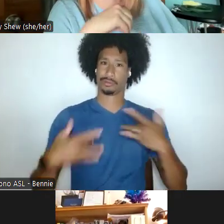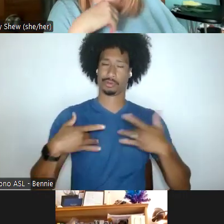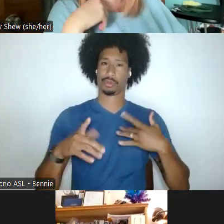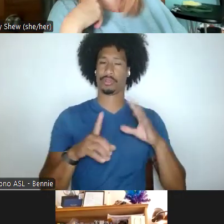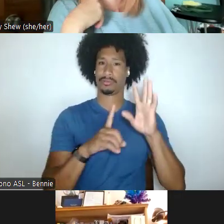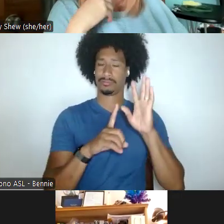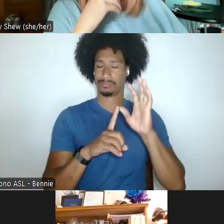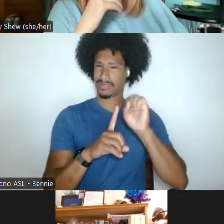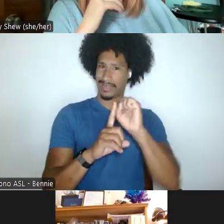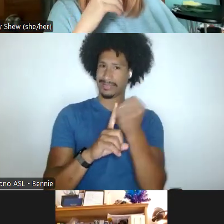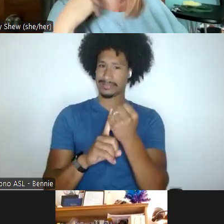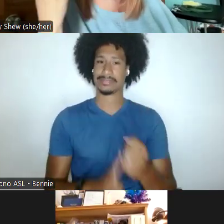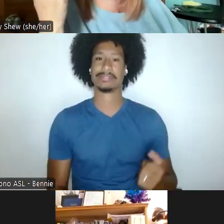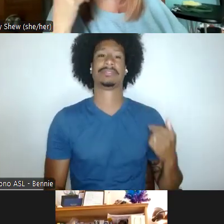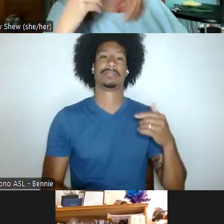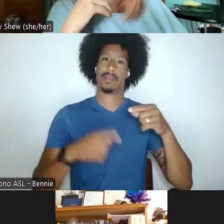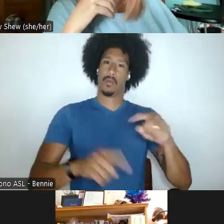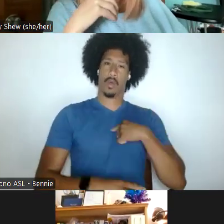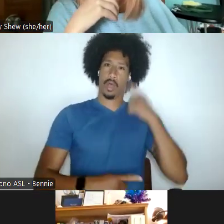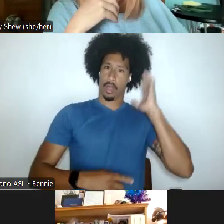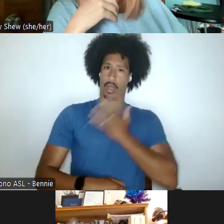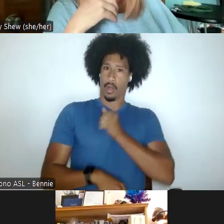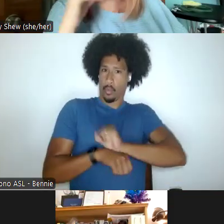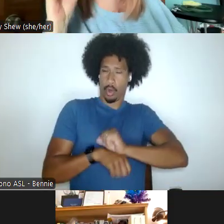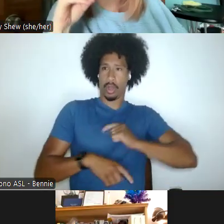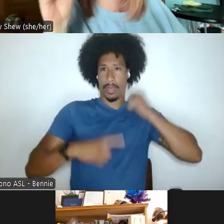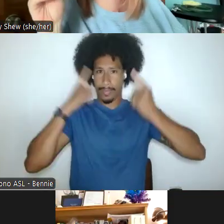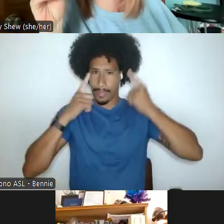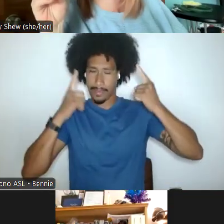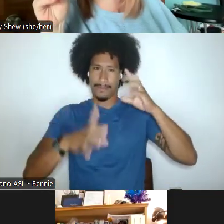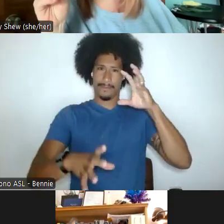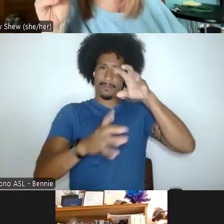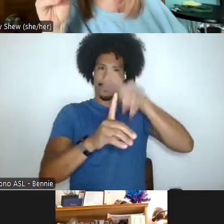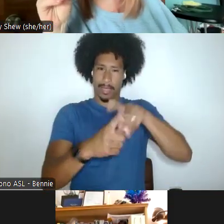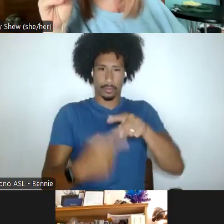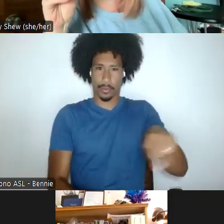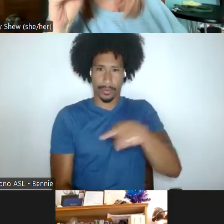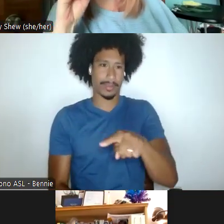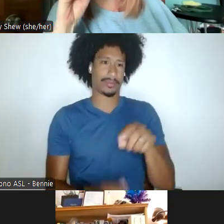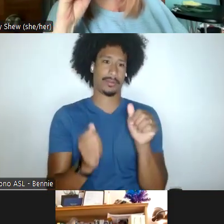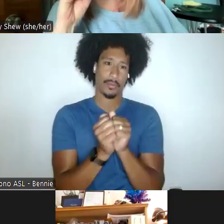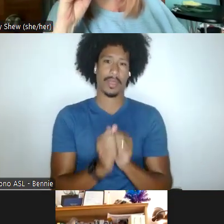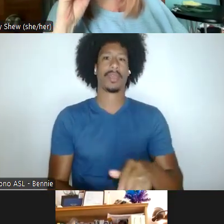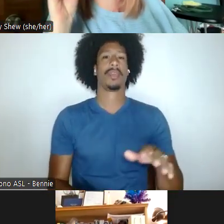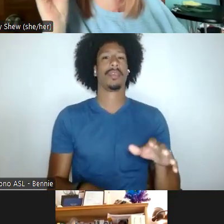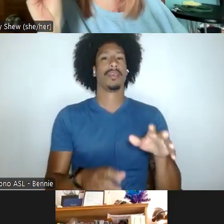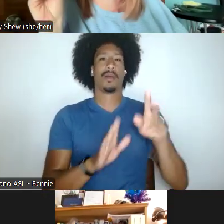work, thinking about some of the principles of disability justice, specifically as they relate to